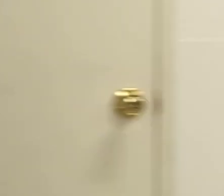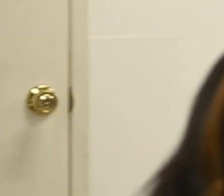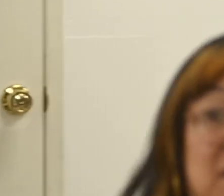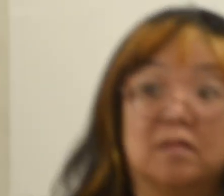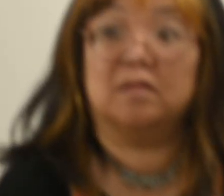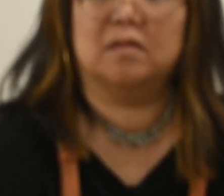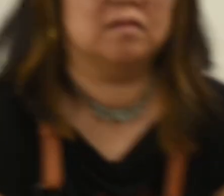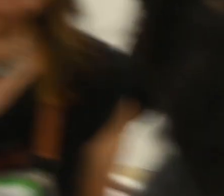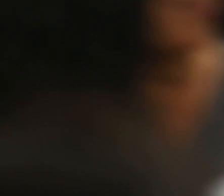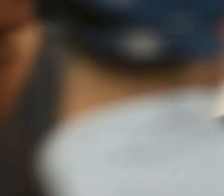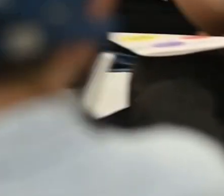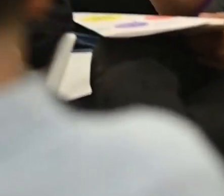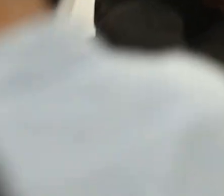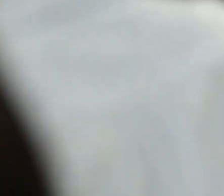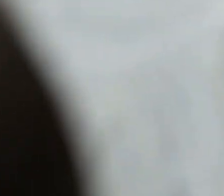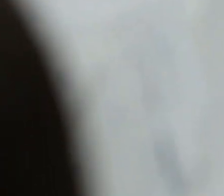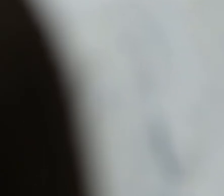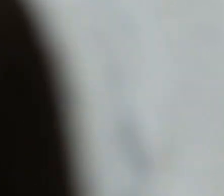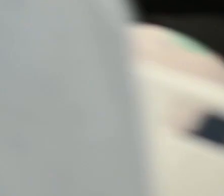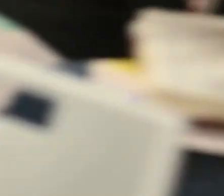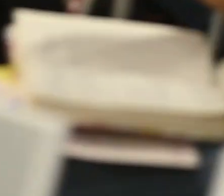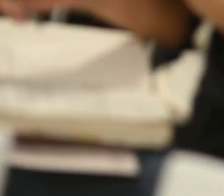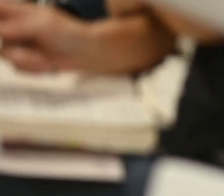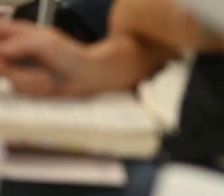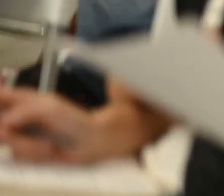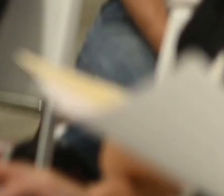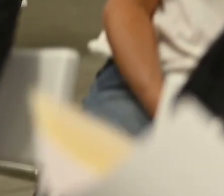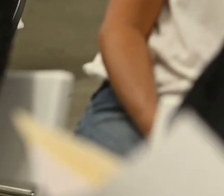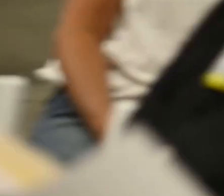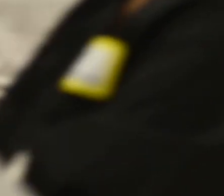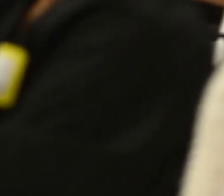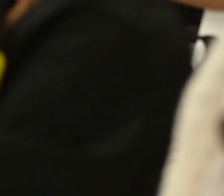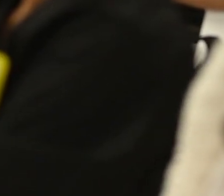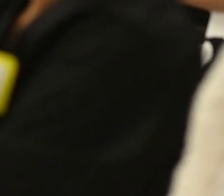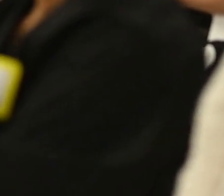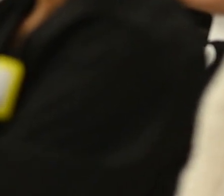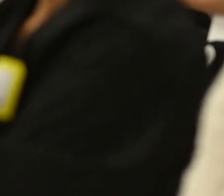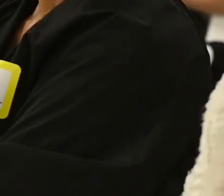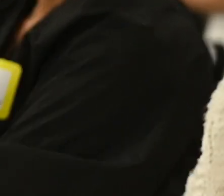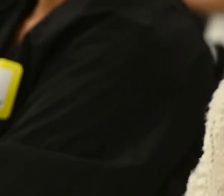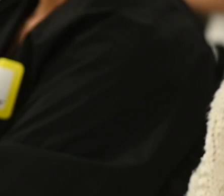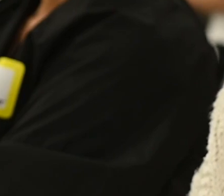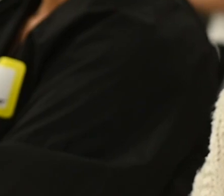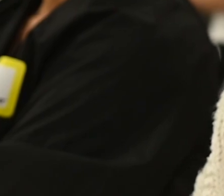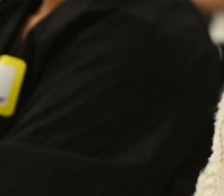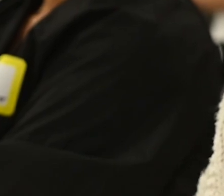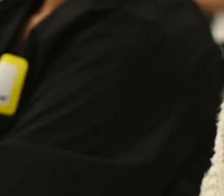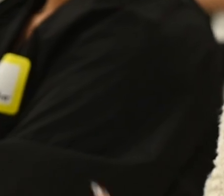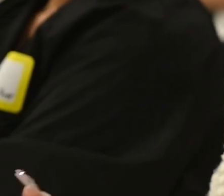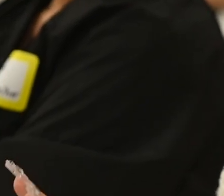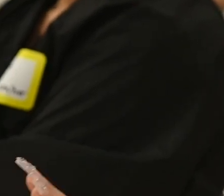share your roles, you can share thoughts or whatever came up for you. Yeah, And so tell us your name. my name's Erica. So I was